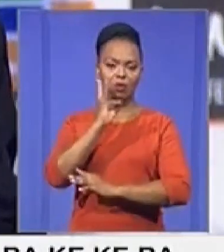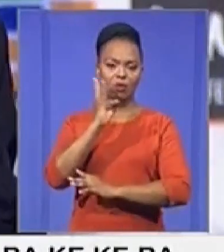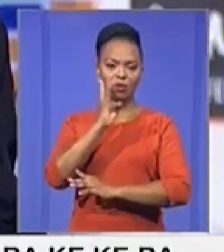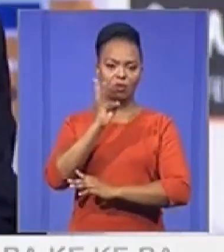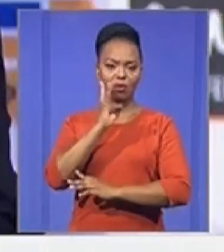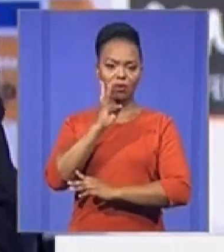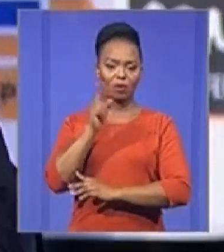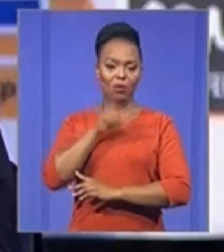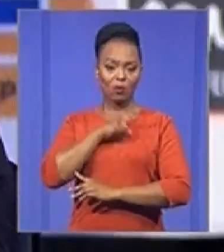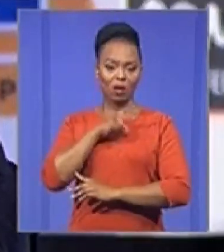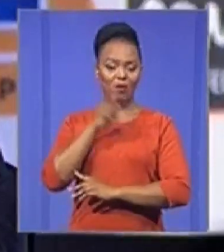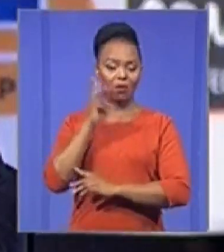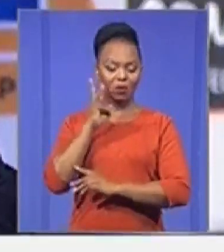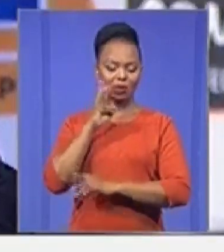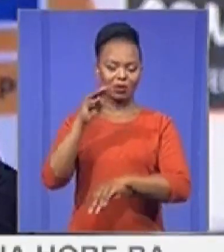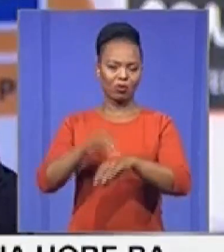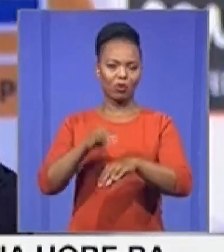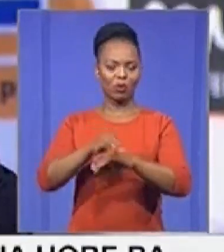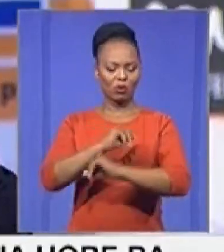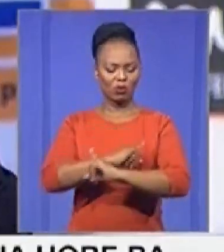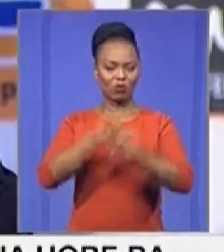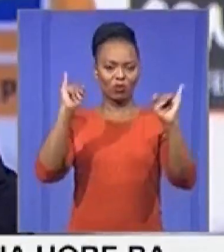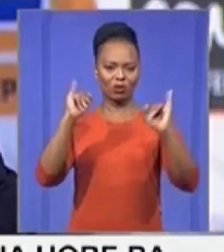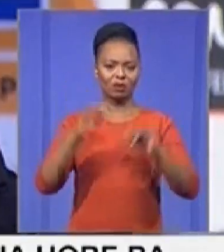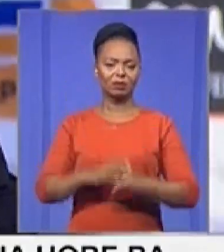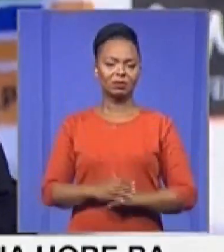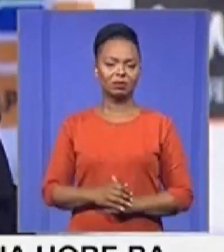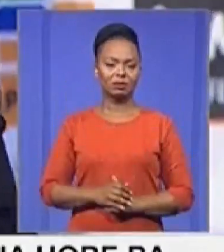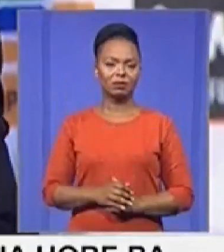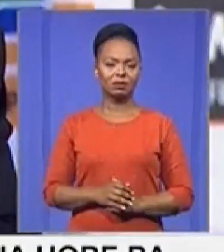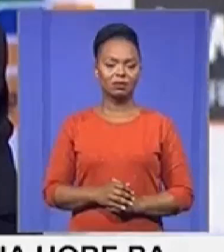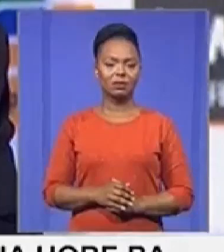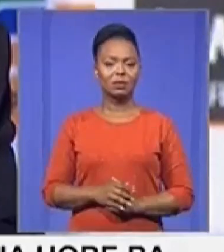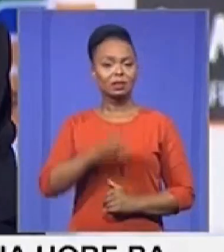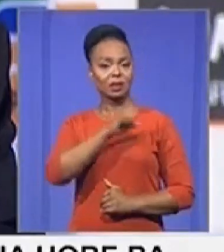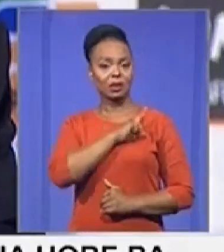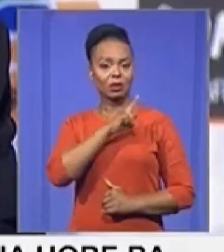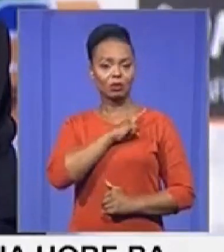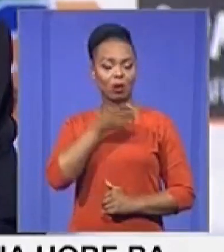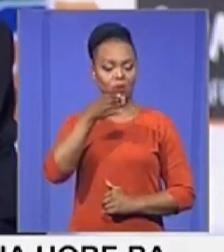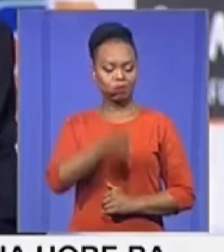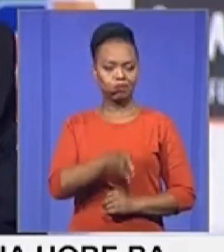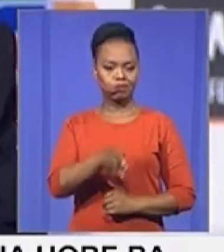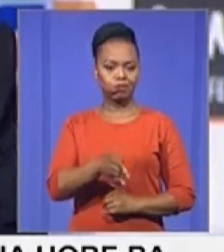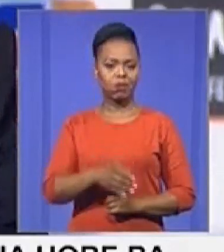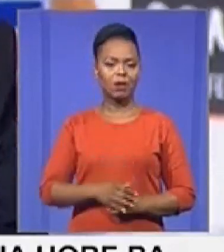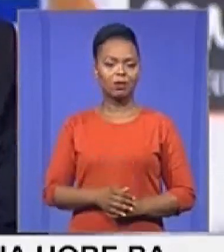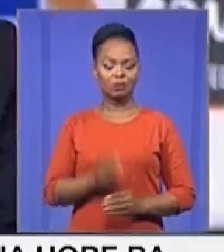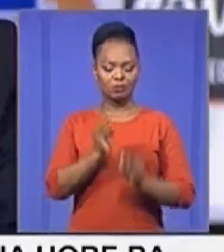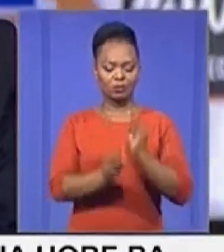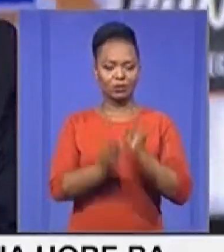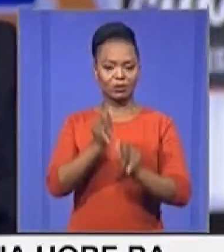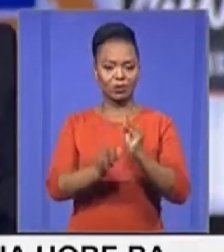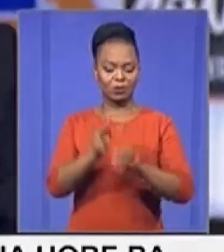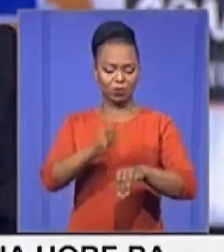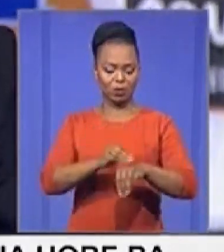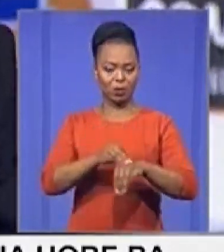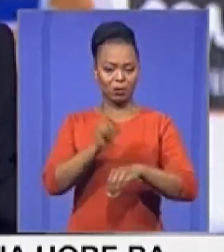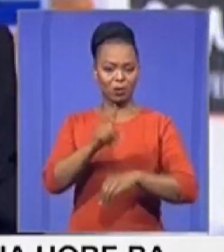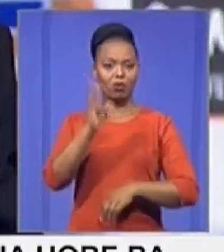e kgolo go feta tse dintsi. That's why balemo ba lokisa taba e